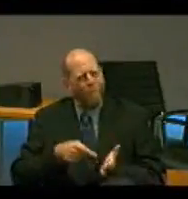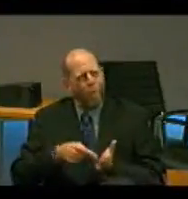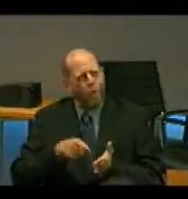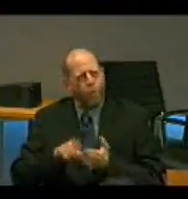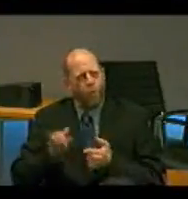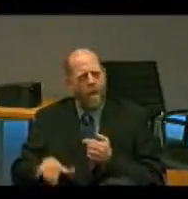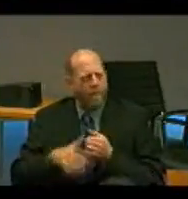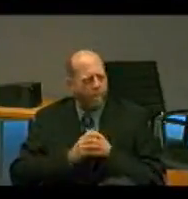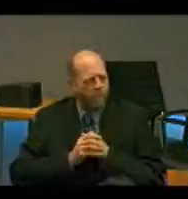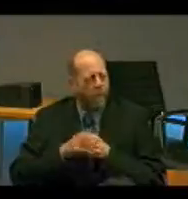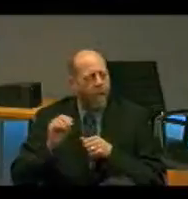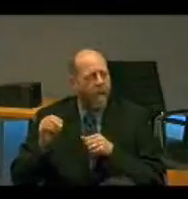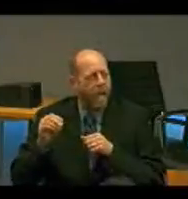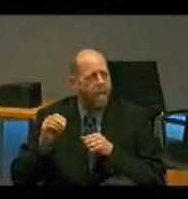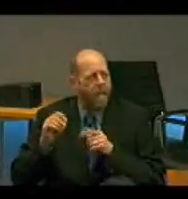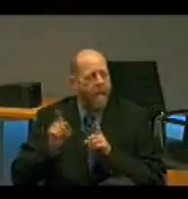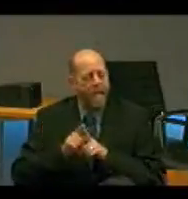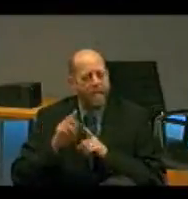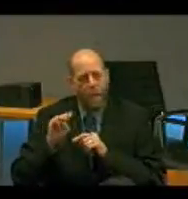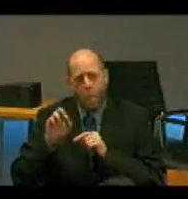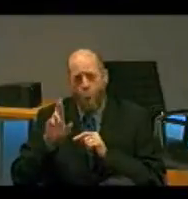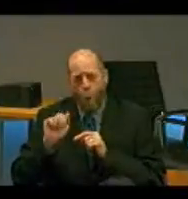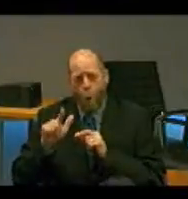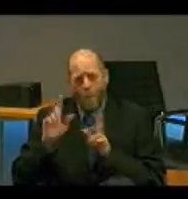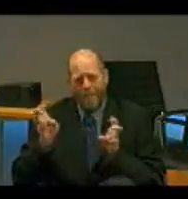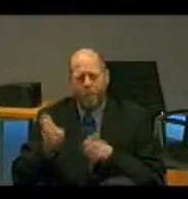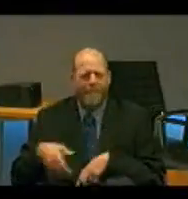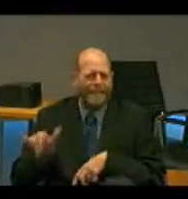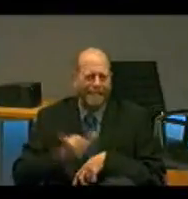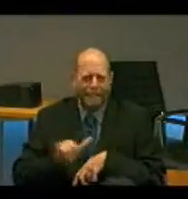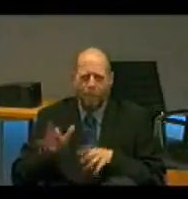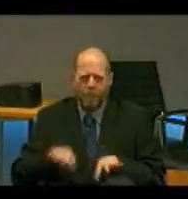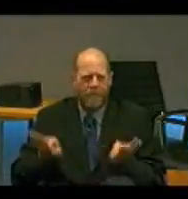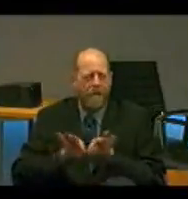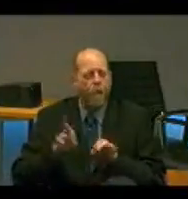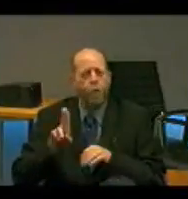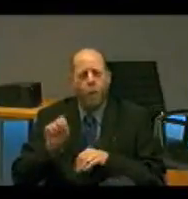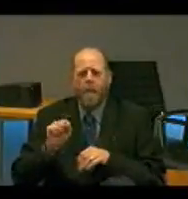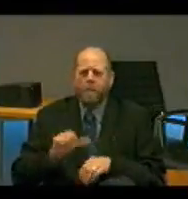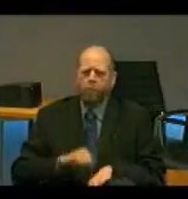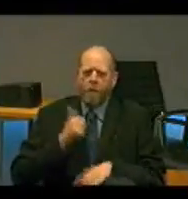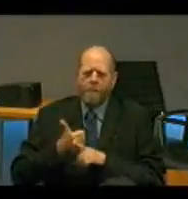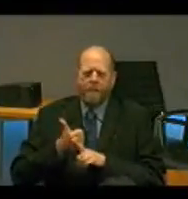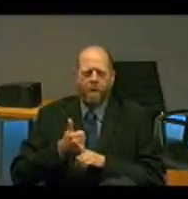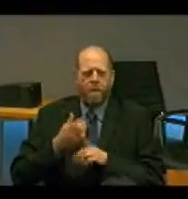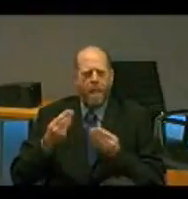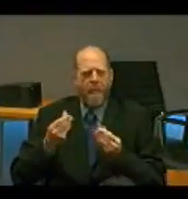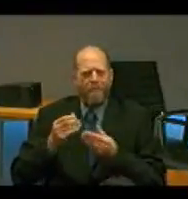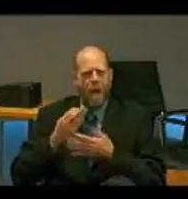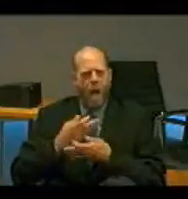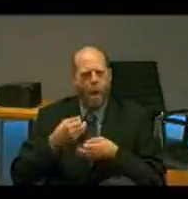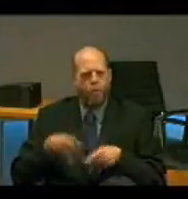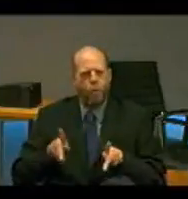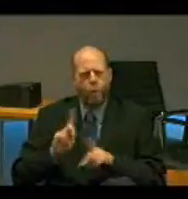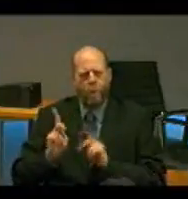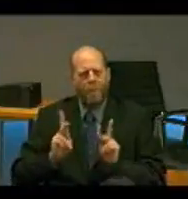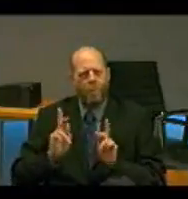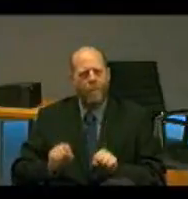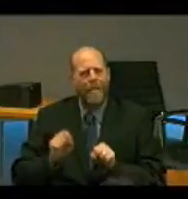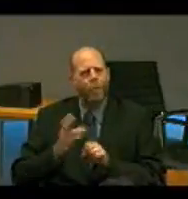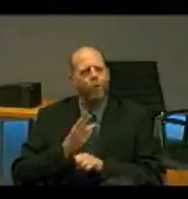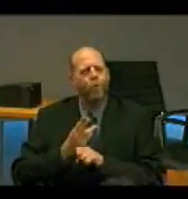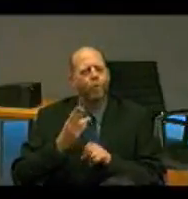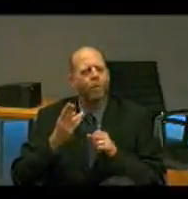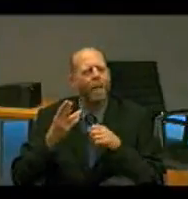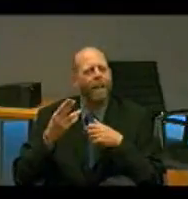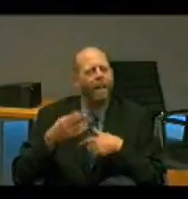that? And as a moral issue, it is similarly essential. The U.S. prides itself on being the land of opportunity where people can use